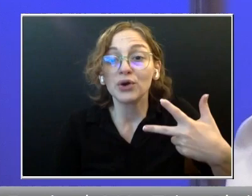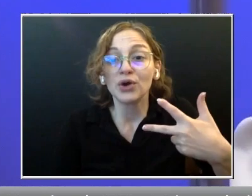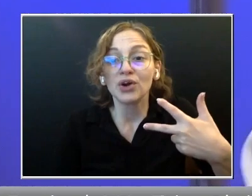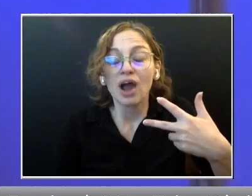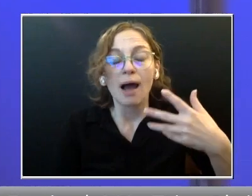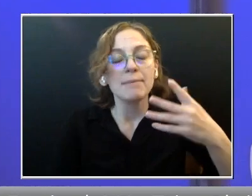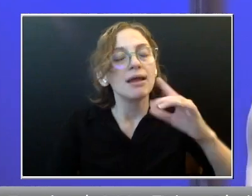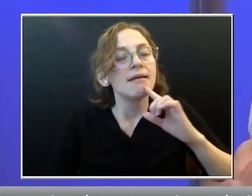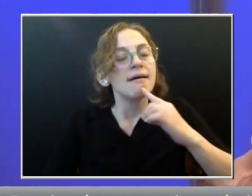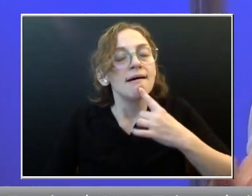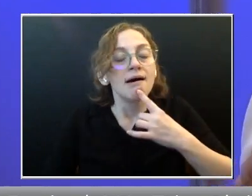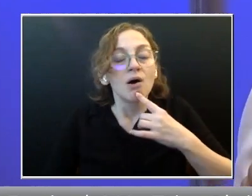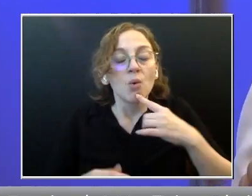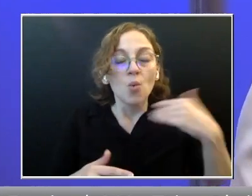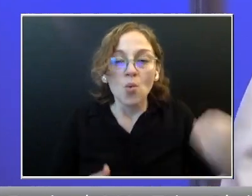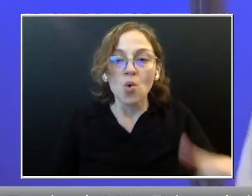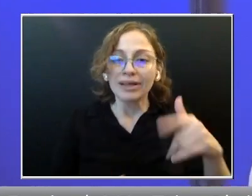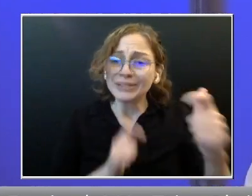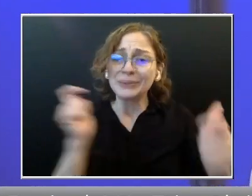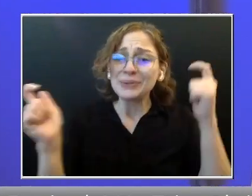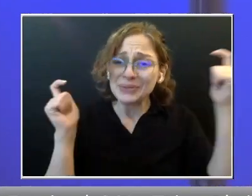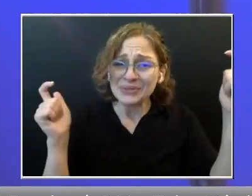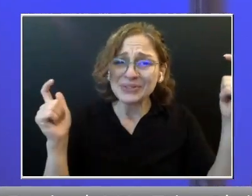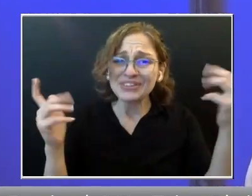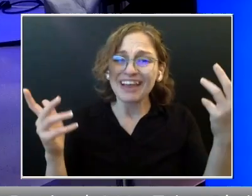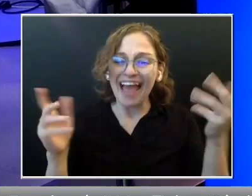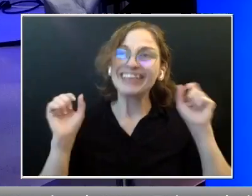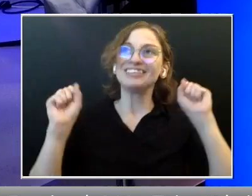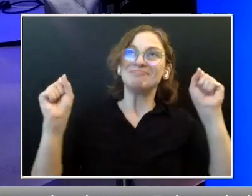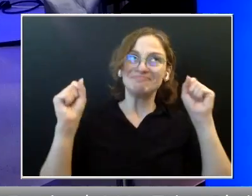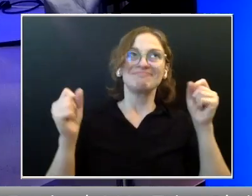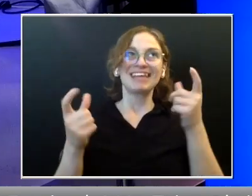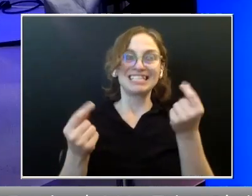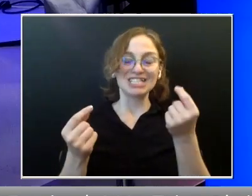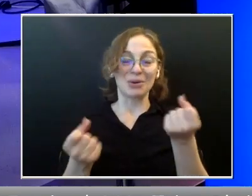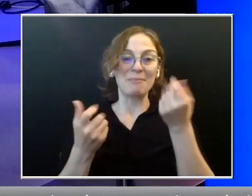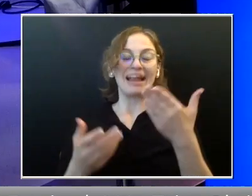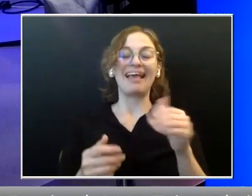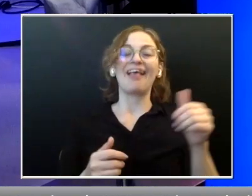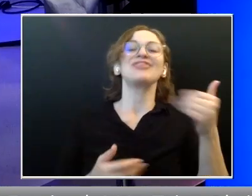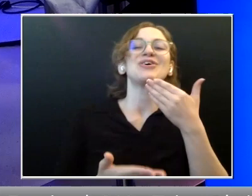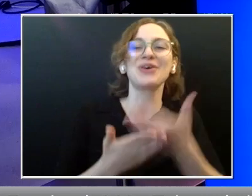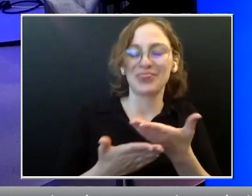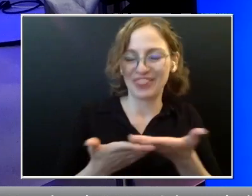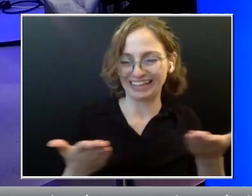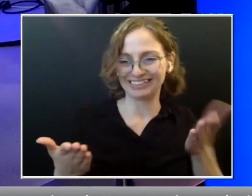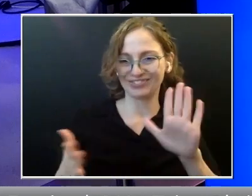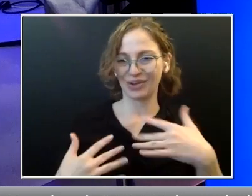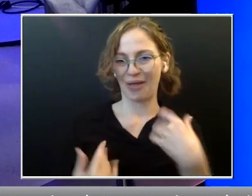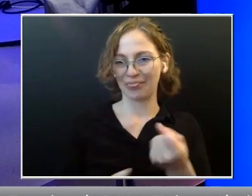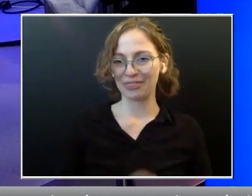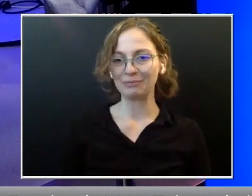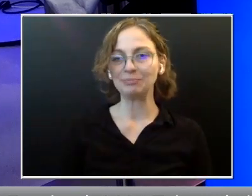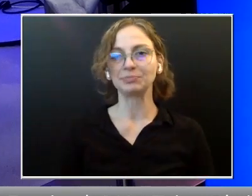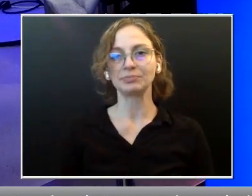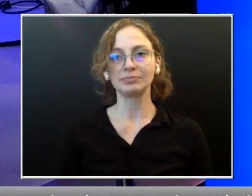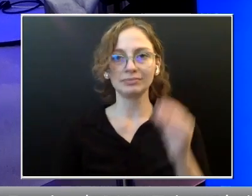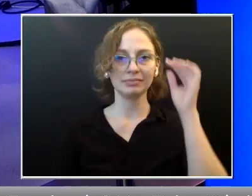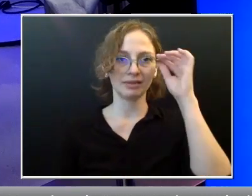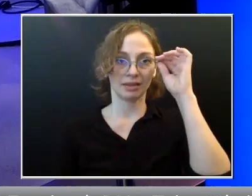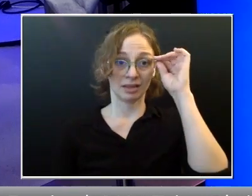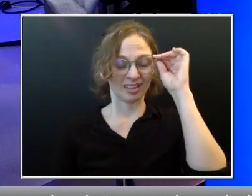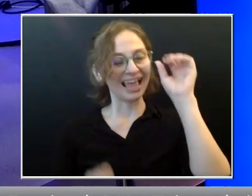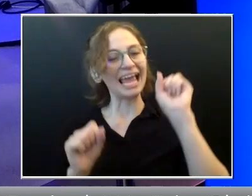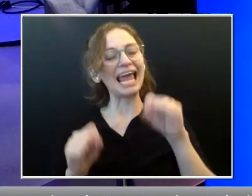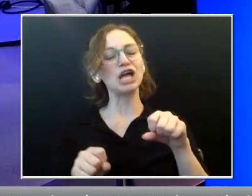And it does so many other good things for you. Can you yet prescribe exercise to a patient? Can you